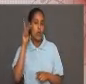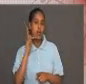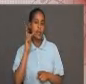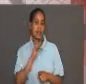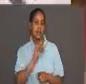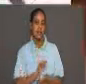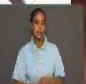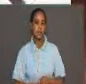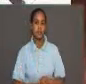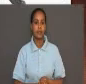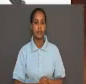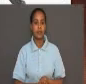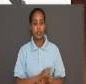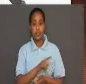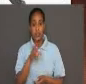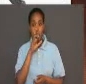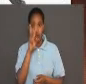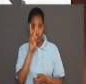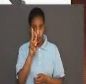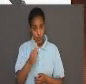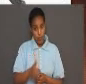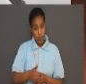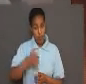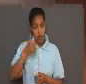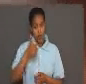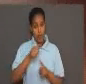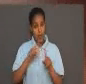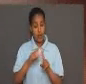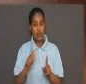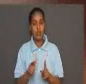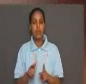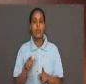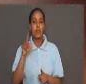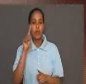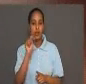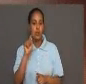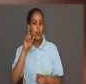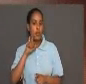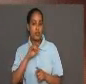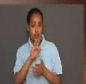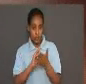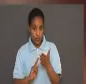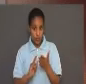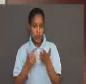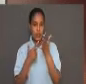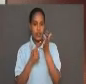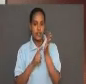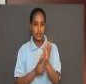polymers. There are too many thermoplastic polymers to list them all